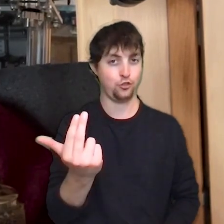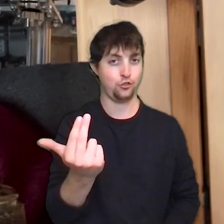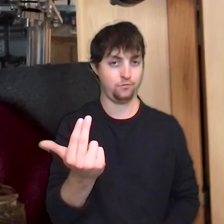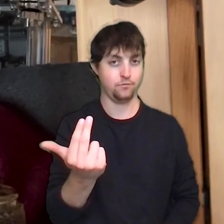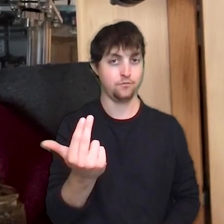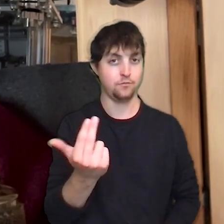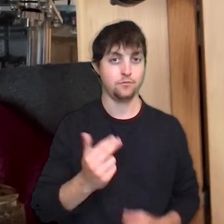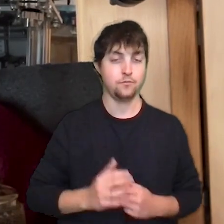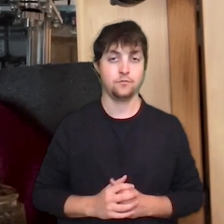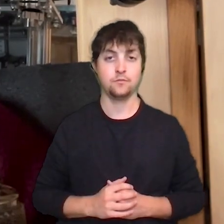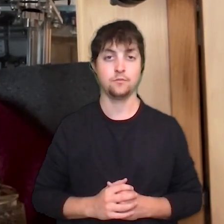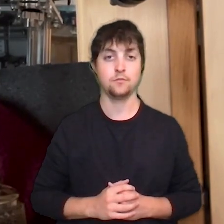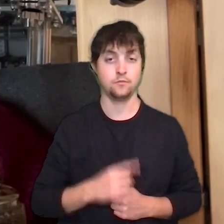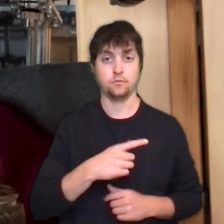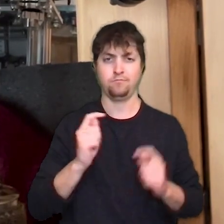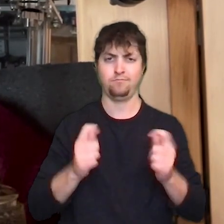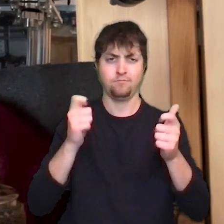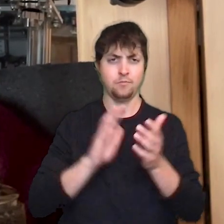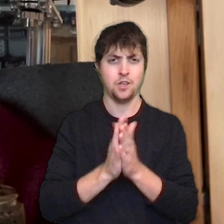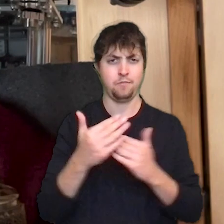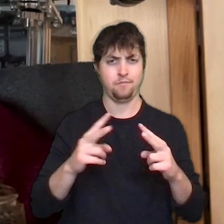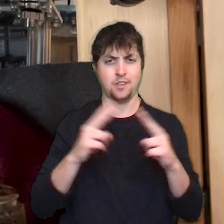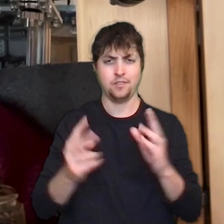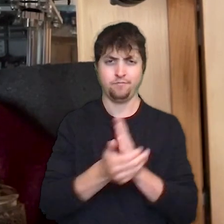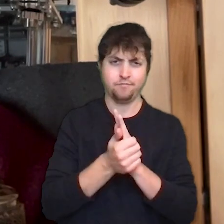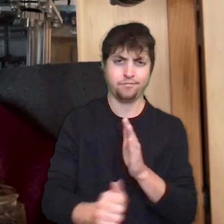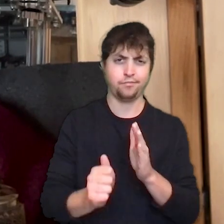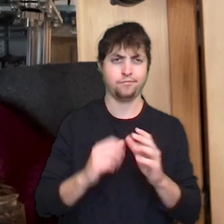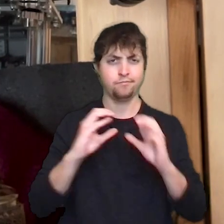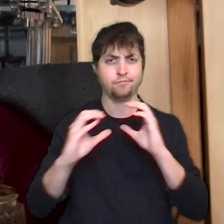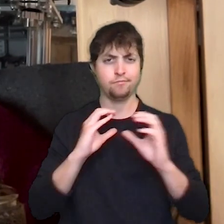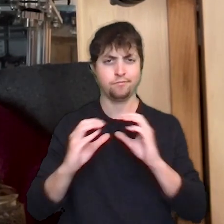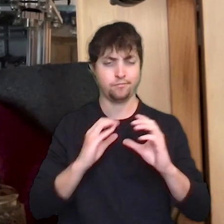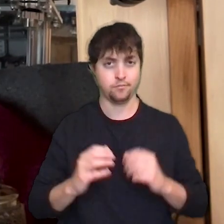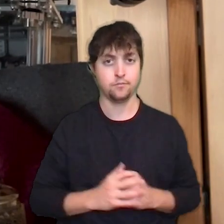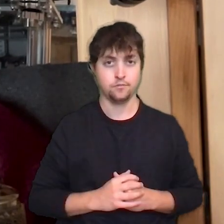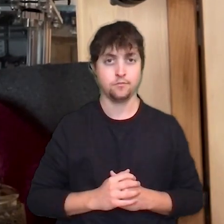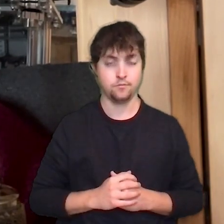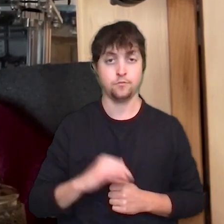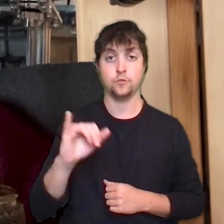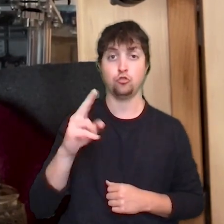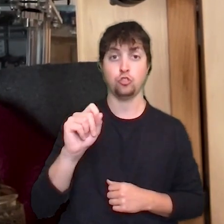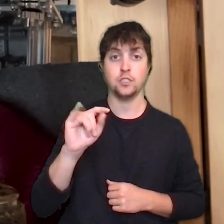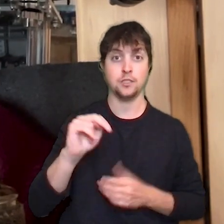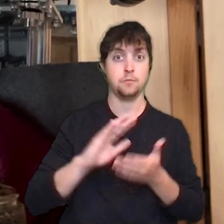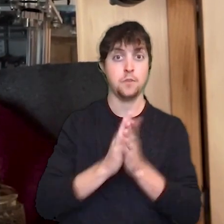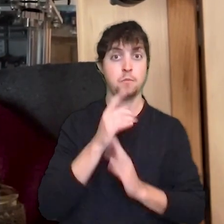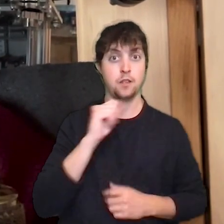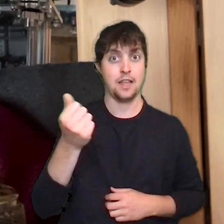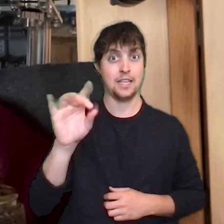of 13 and rapidly became very proficient. When Justin